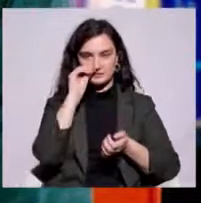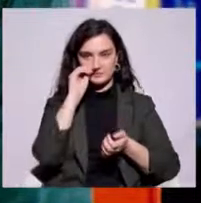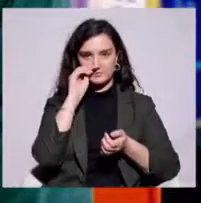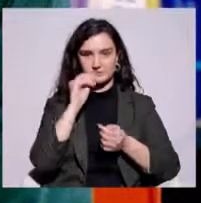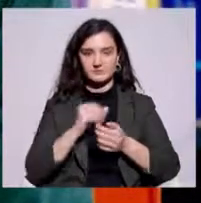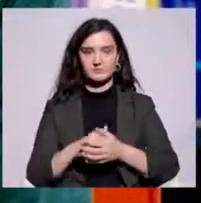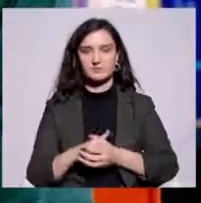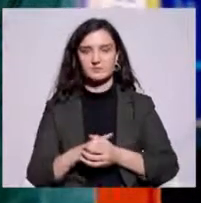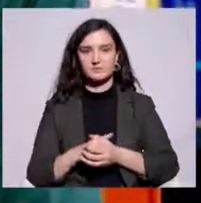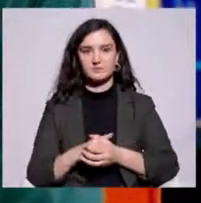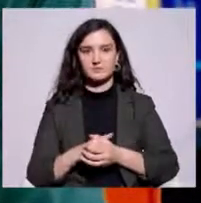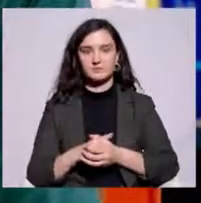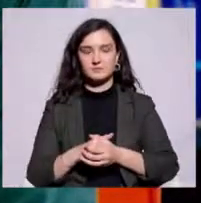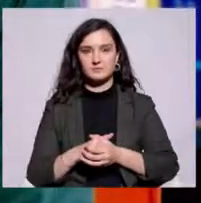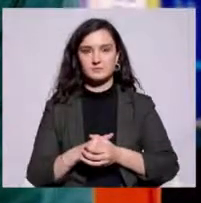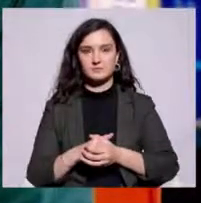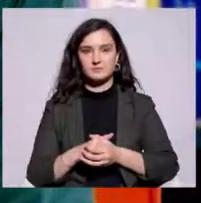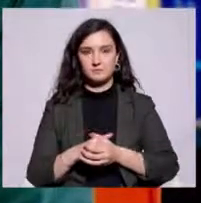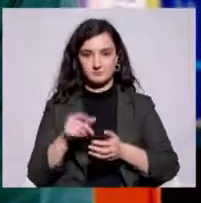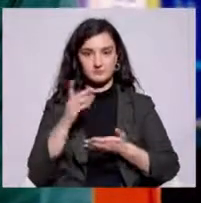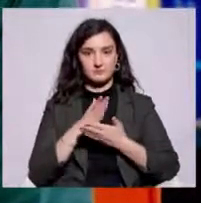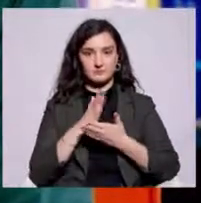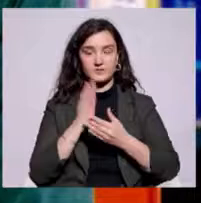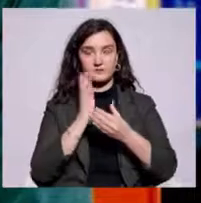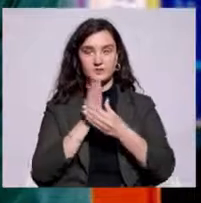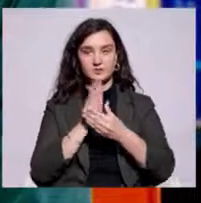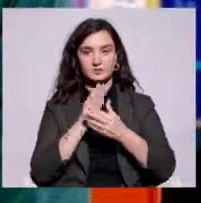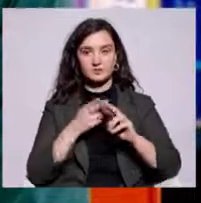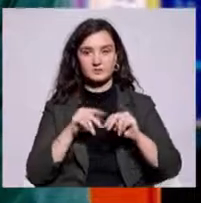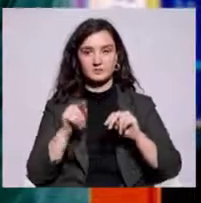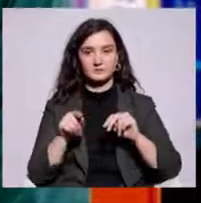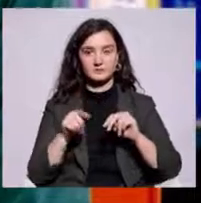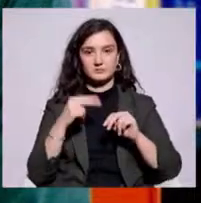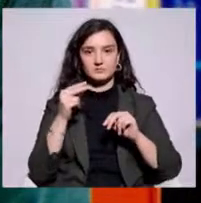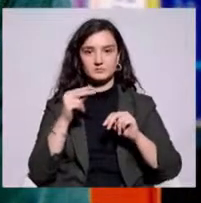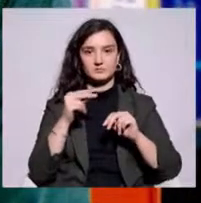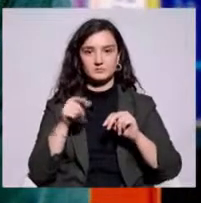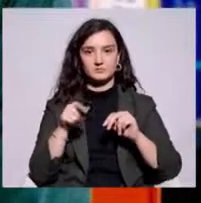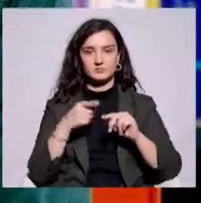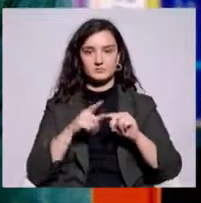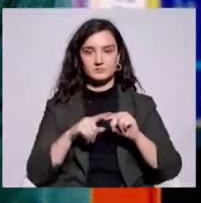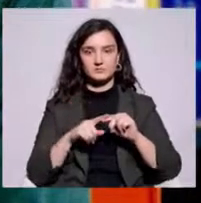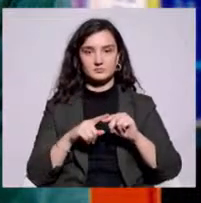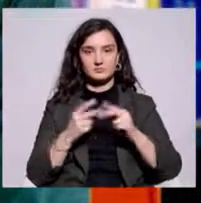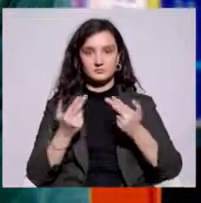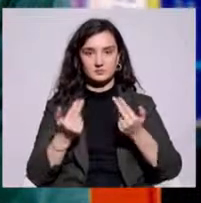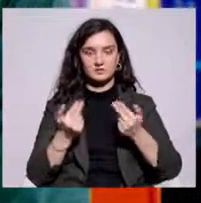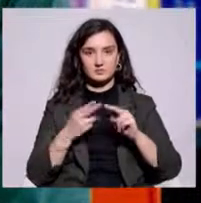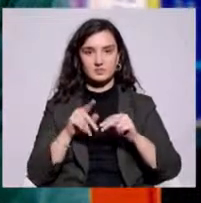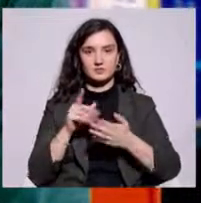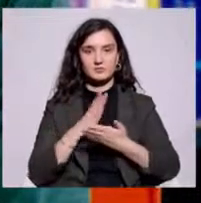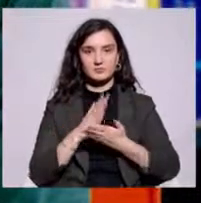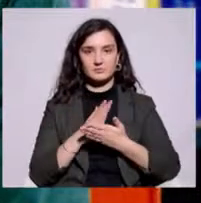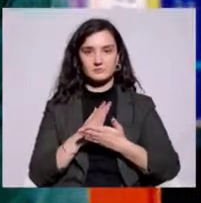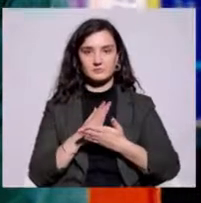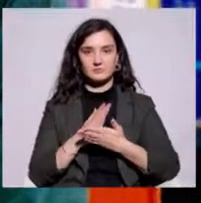isn't. And are there folders in the drawer? Yes, there